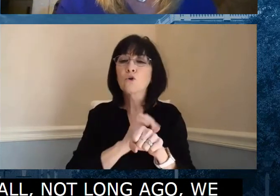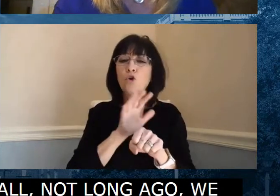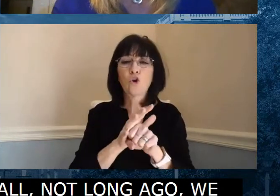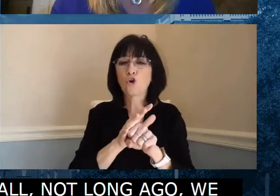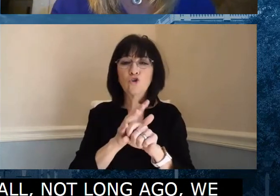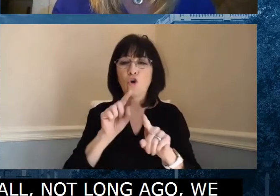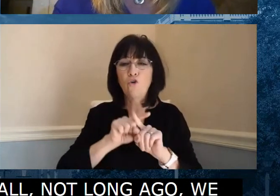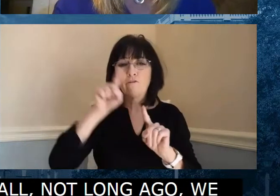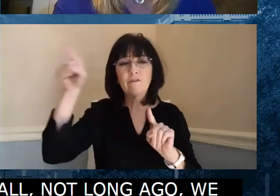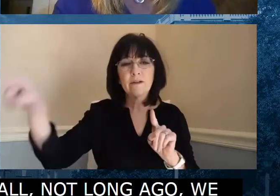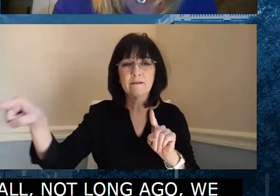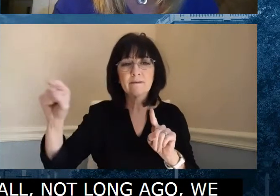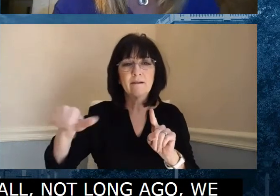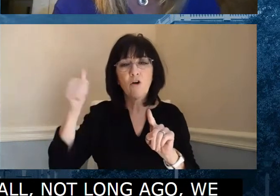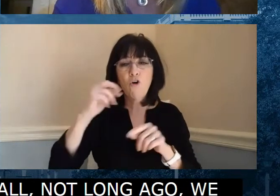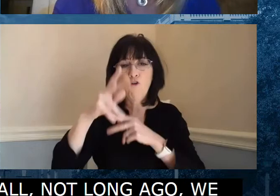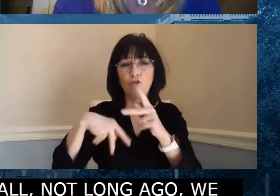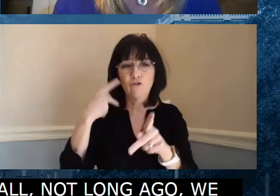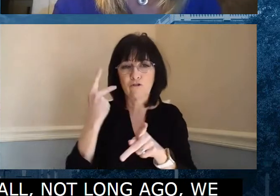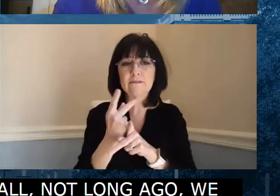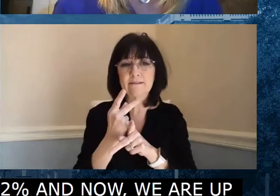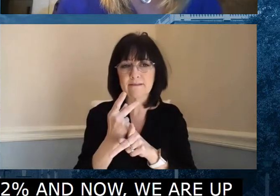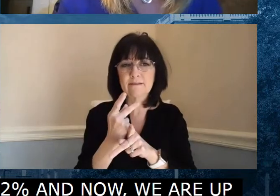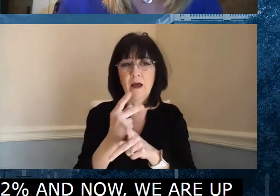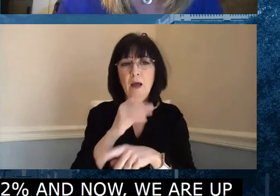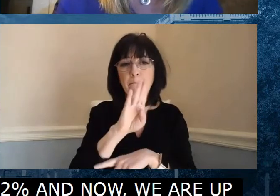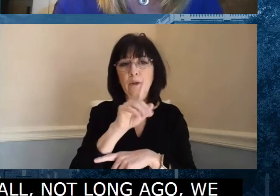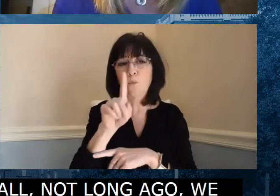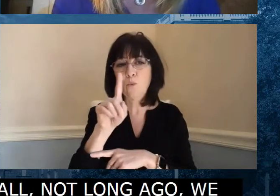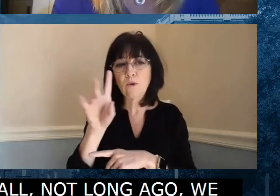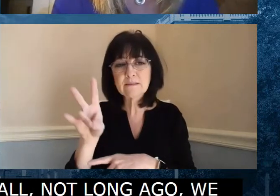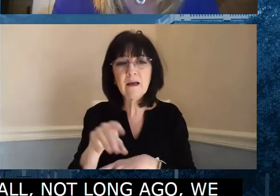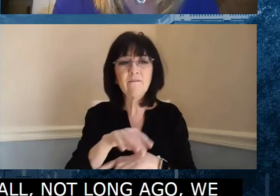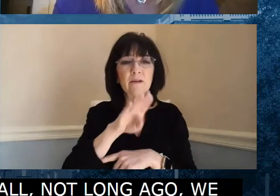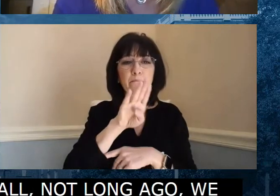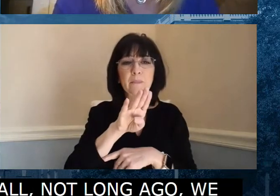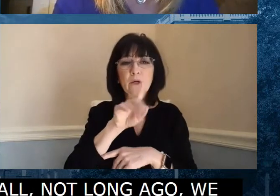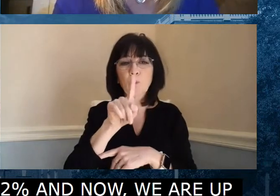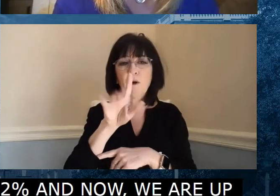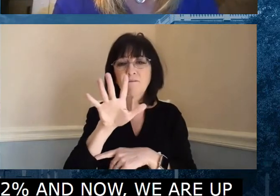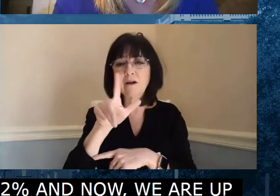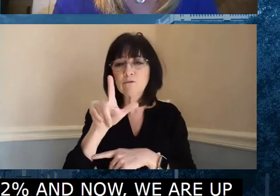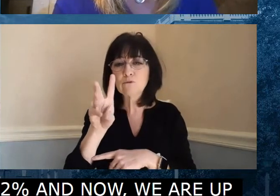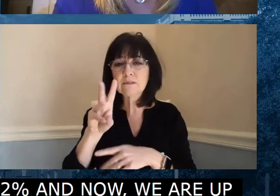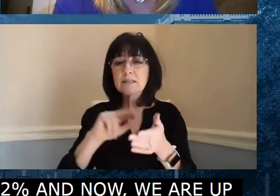these contagious variants in our community.